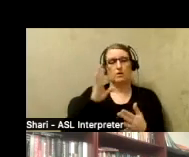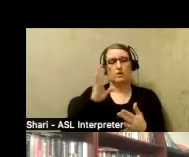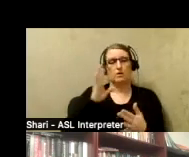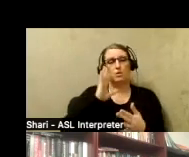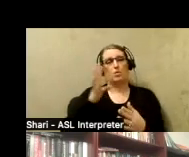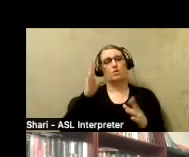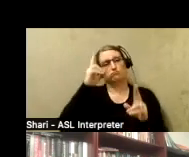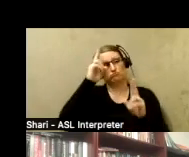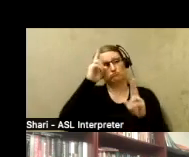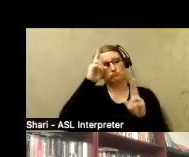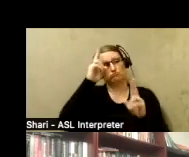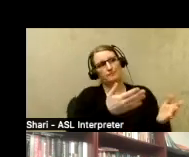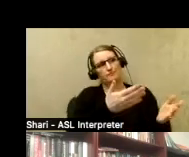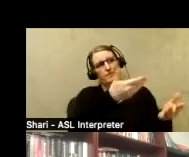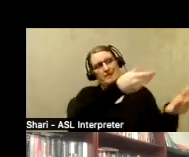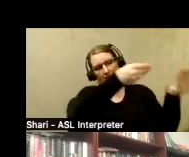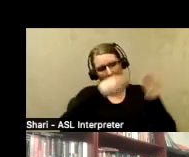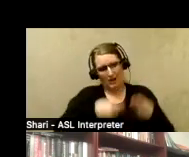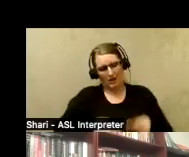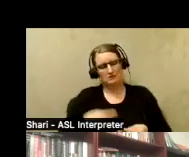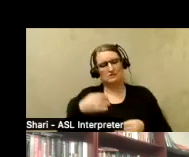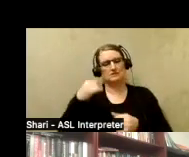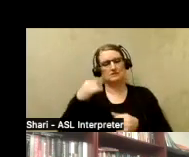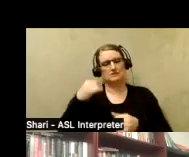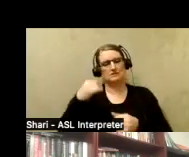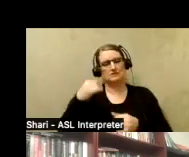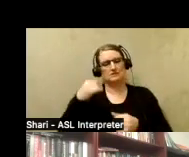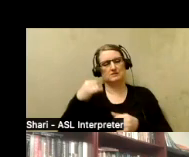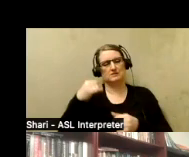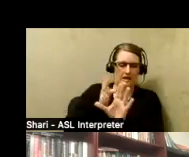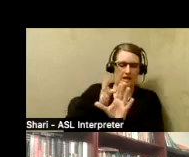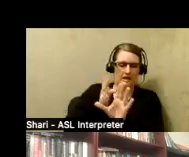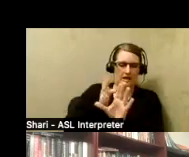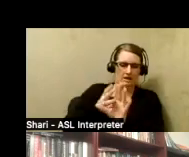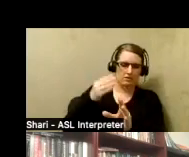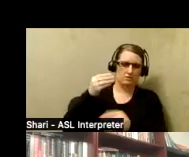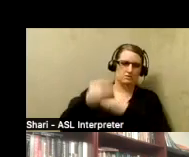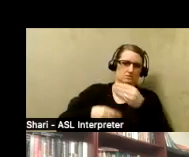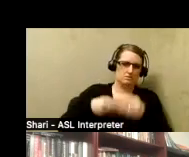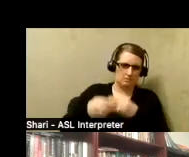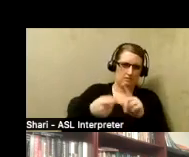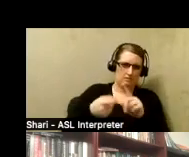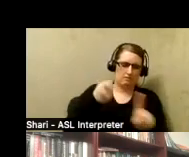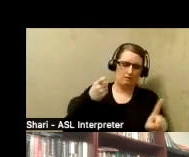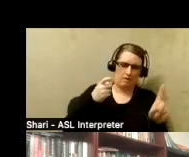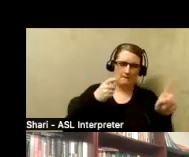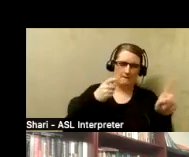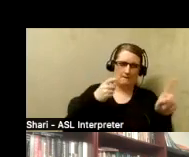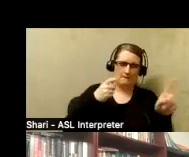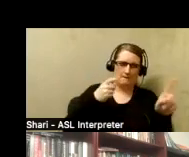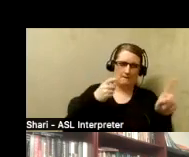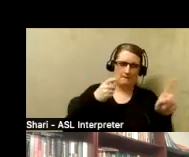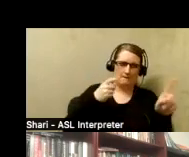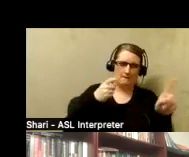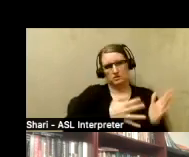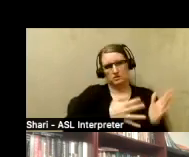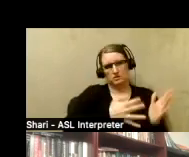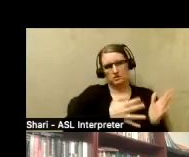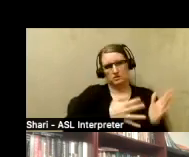the inheritance of institutional psychotherapy with Tosquelles through extending these concepts from the hospital to the